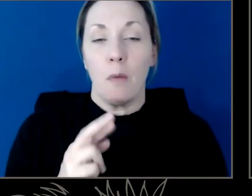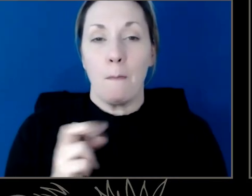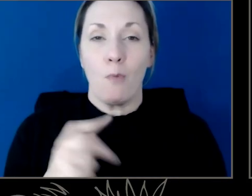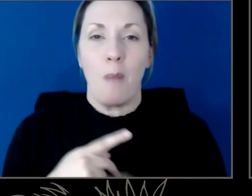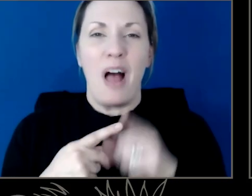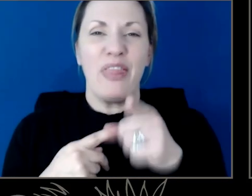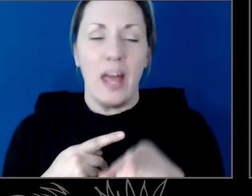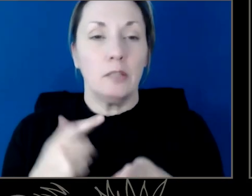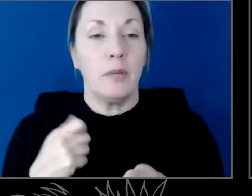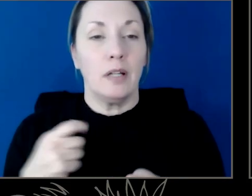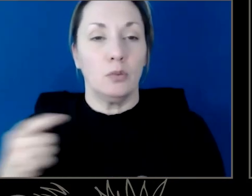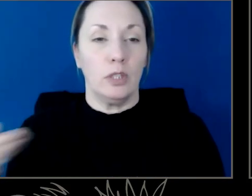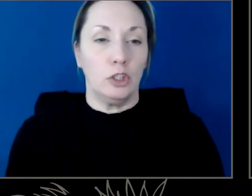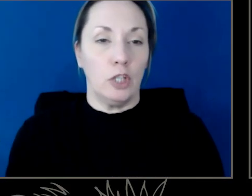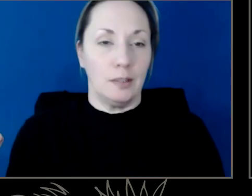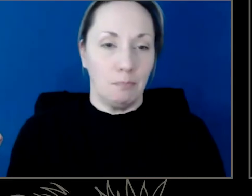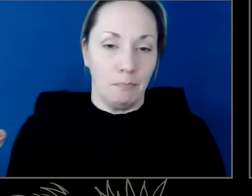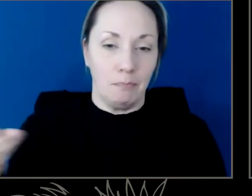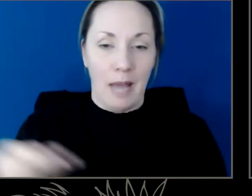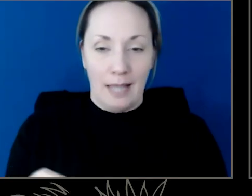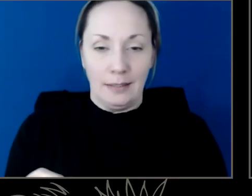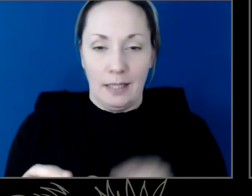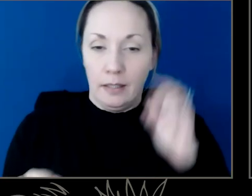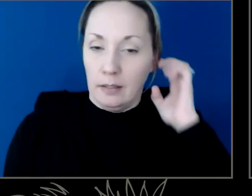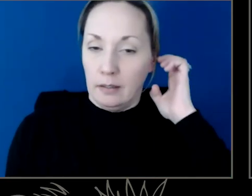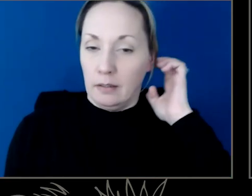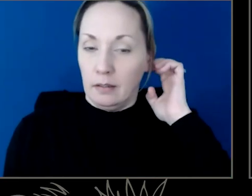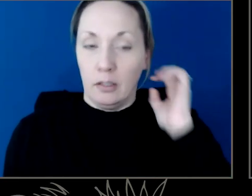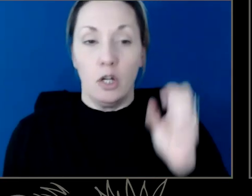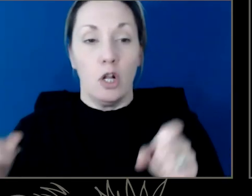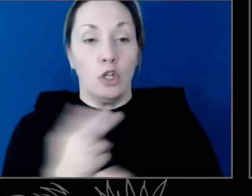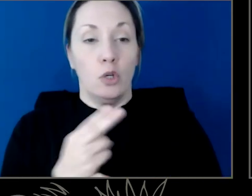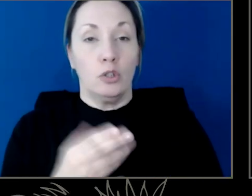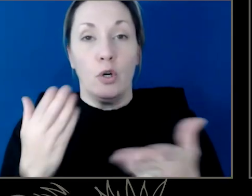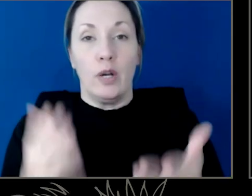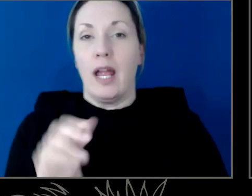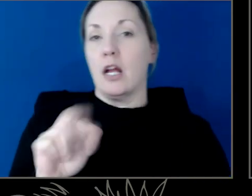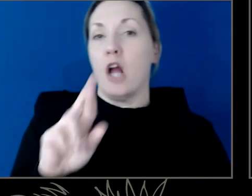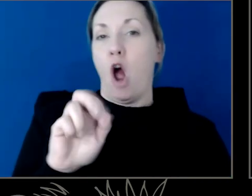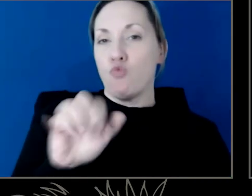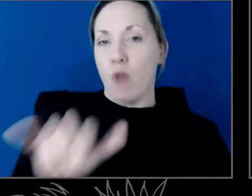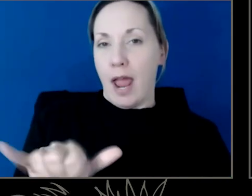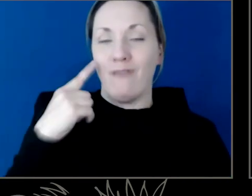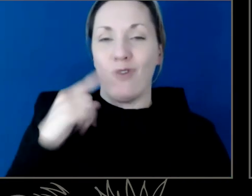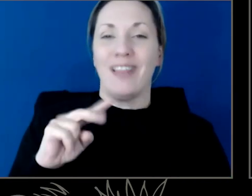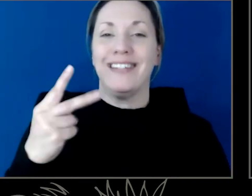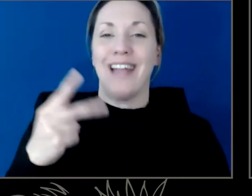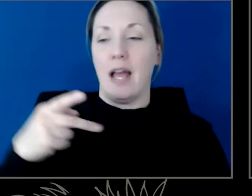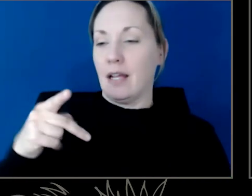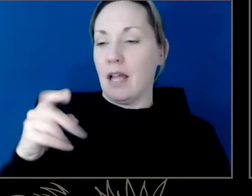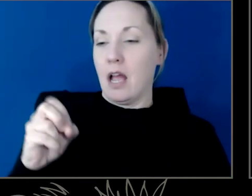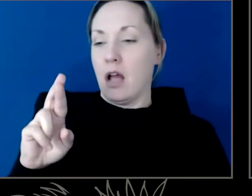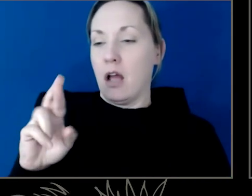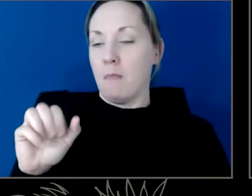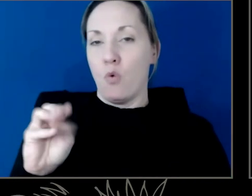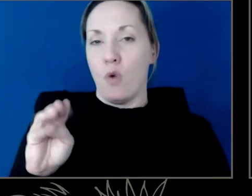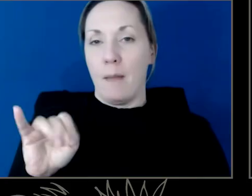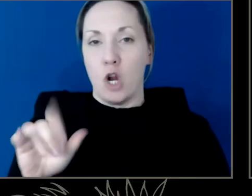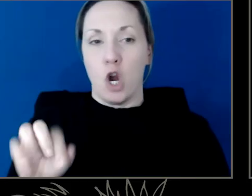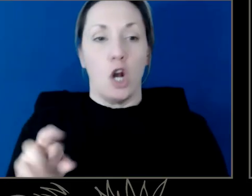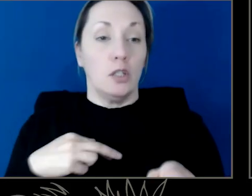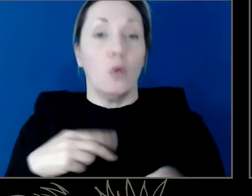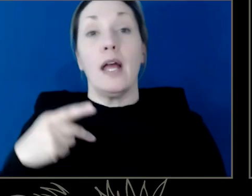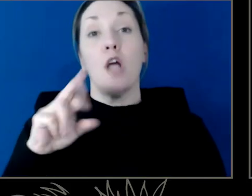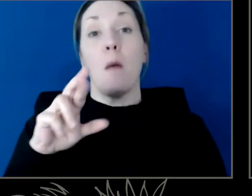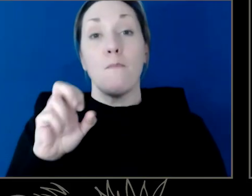passed in user here in our array for the second parameter. So now it is a prop. And if we look in the